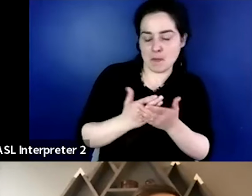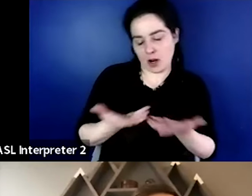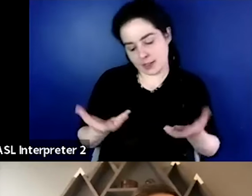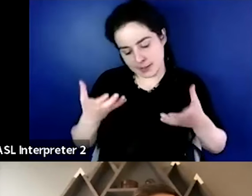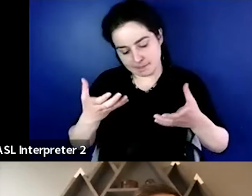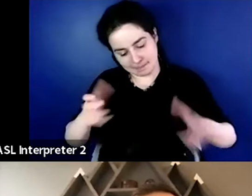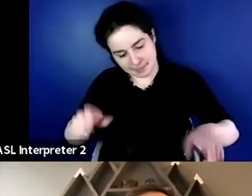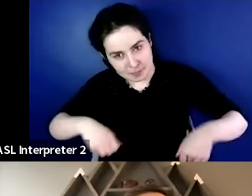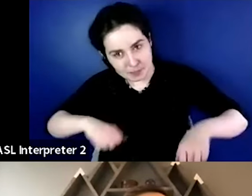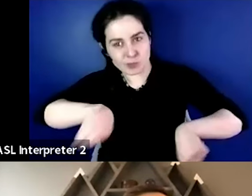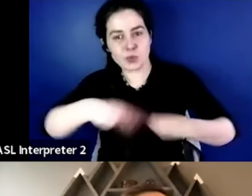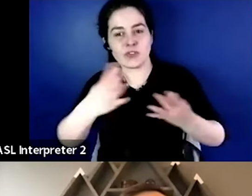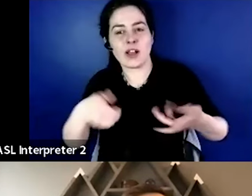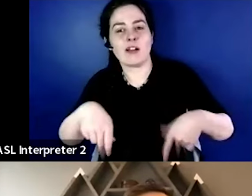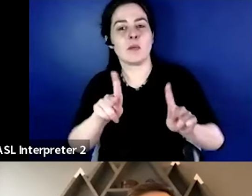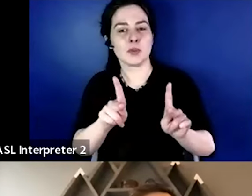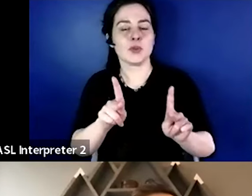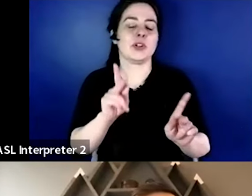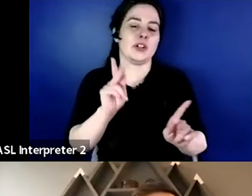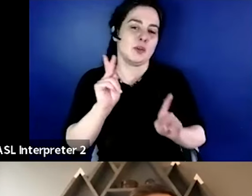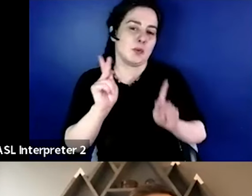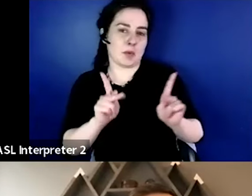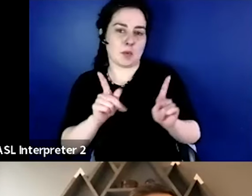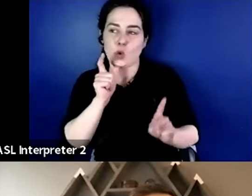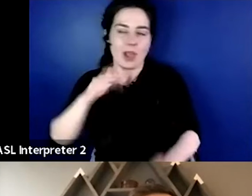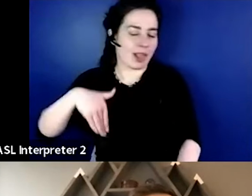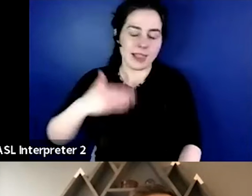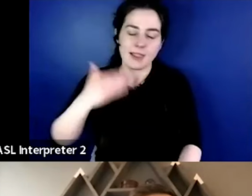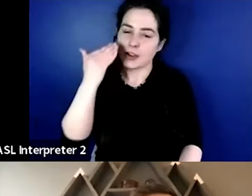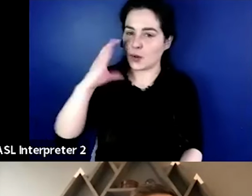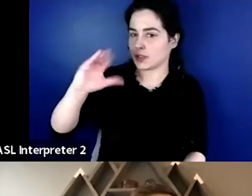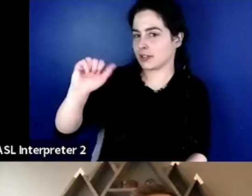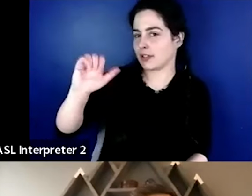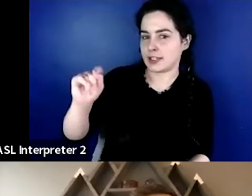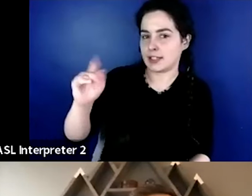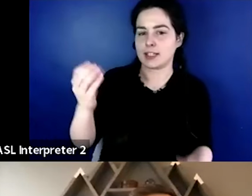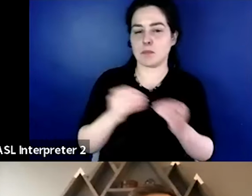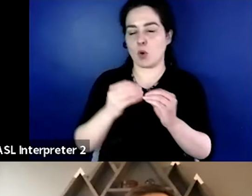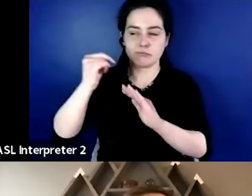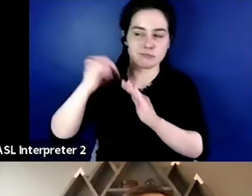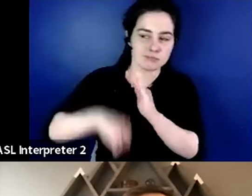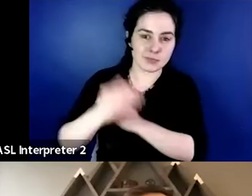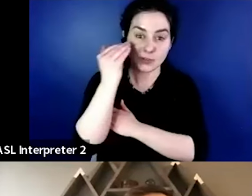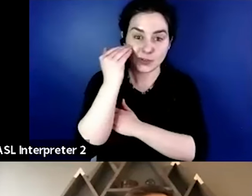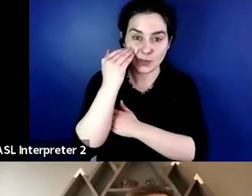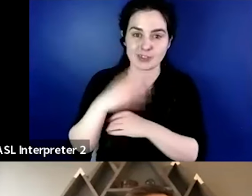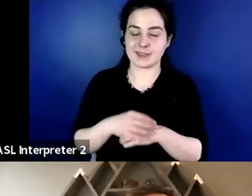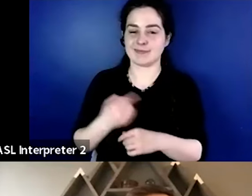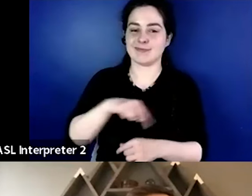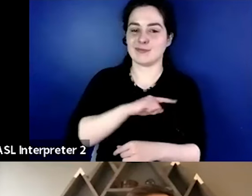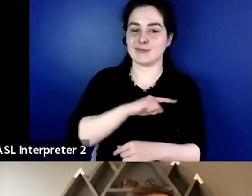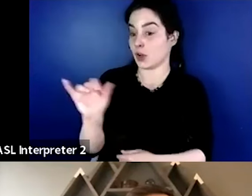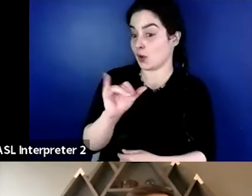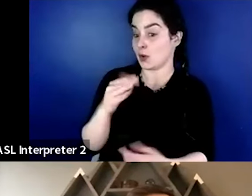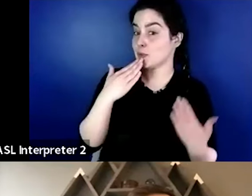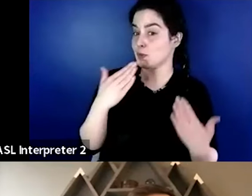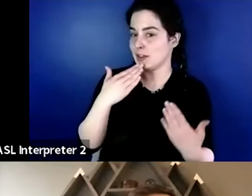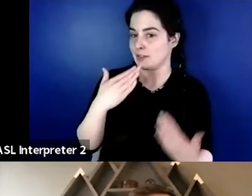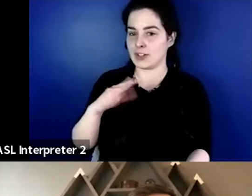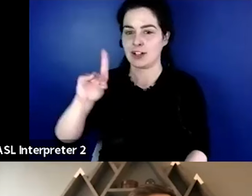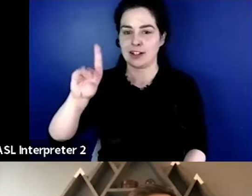have been as familiar with Courage to Act more aware of it. We are also grateful to Dean